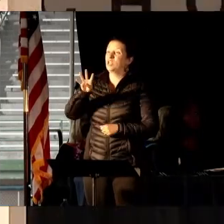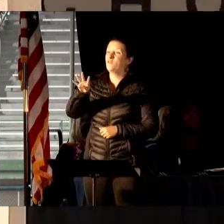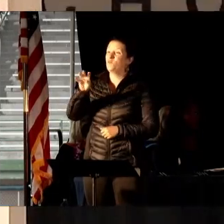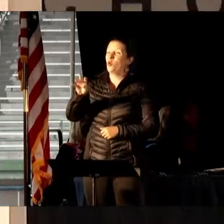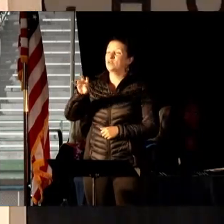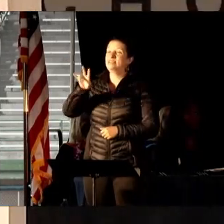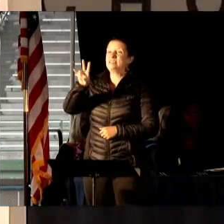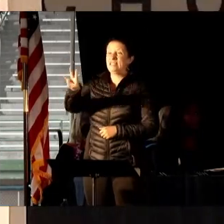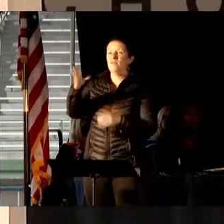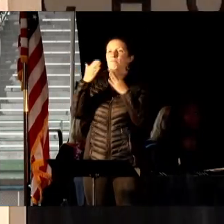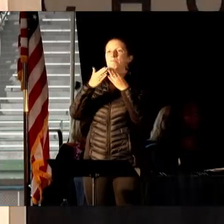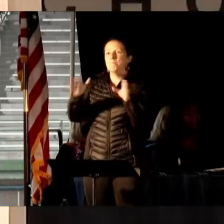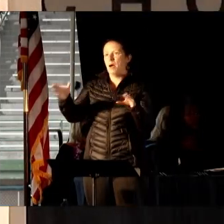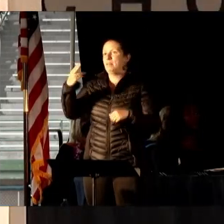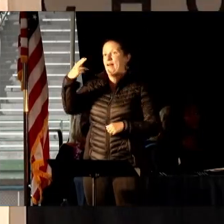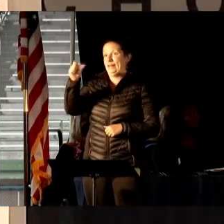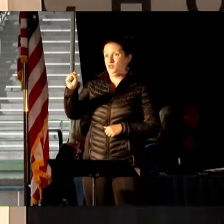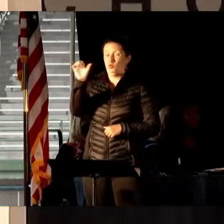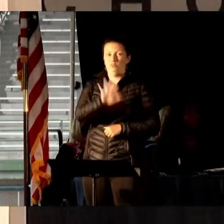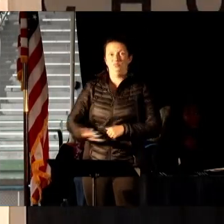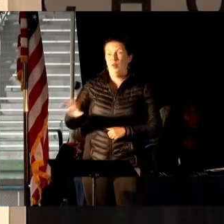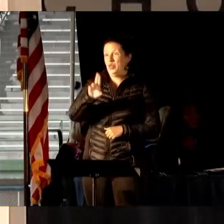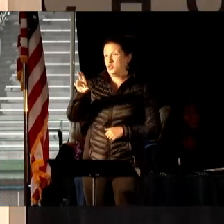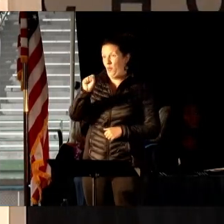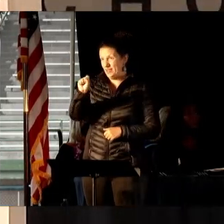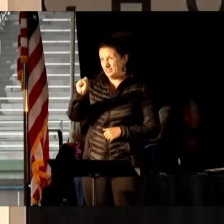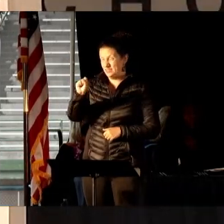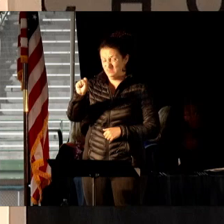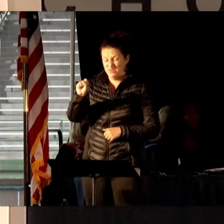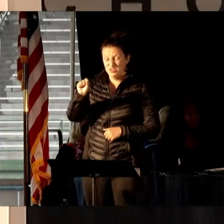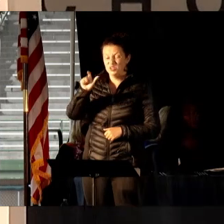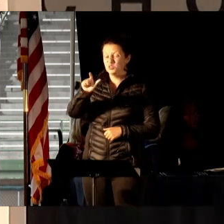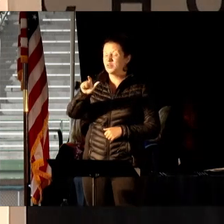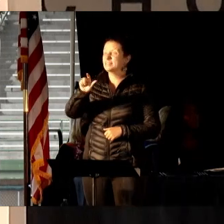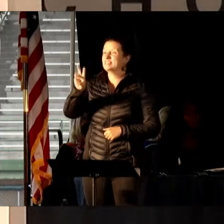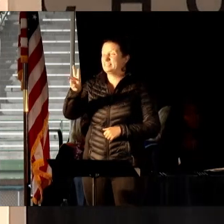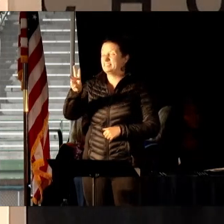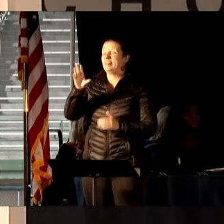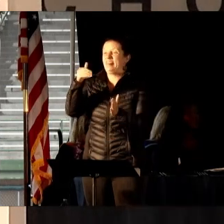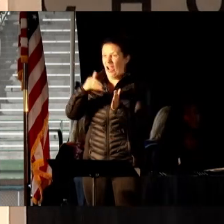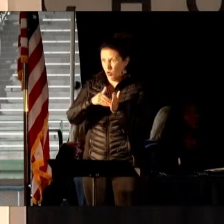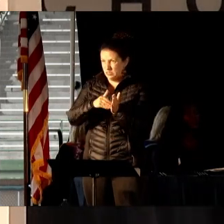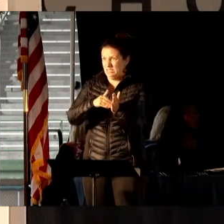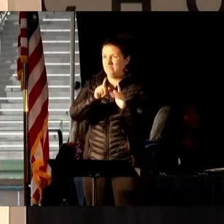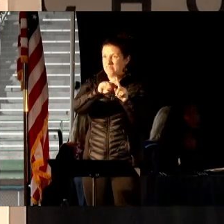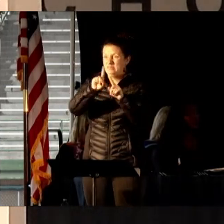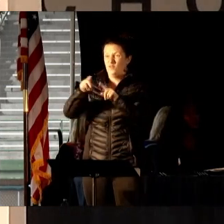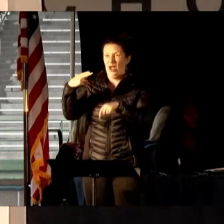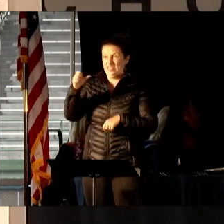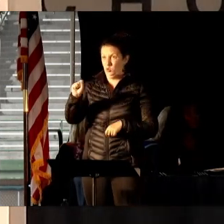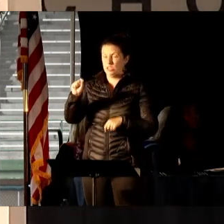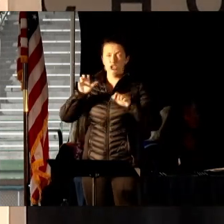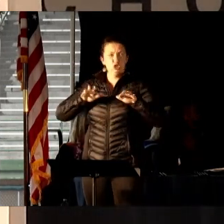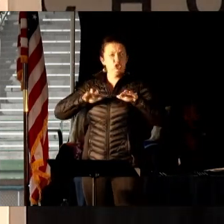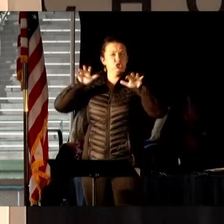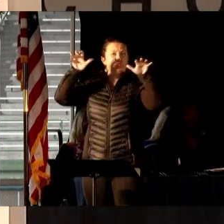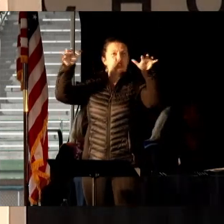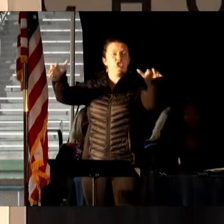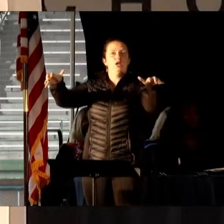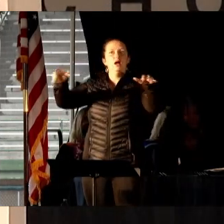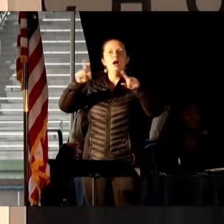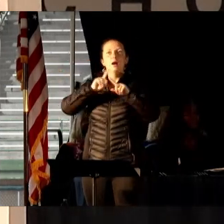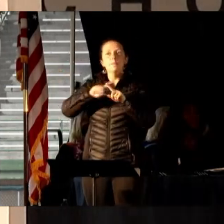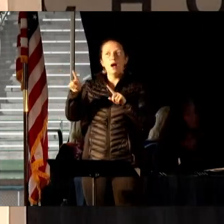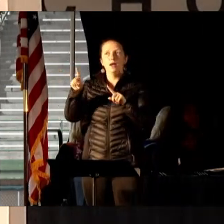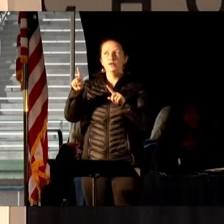26,407 public high schools that exist in the United States. And out of all those people, the people around you are the ones you